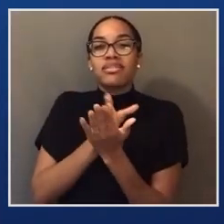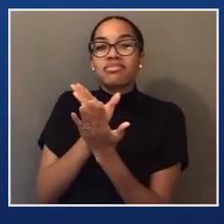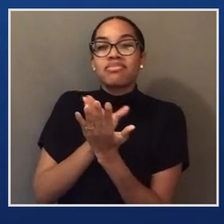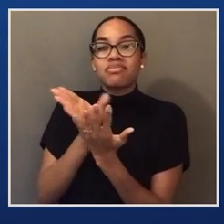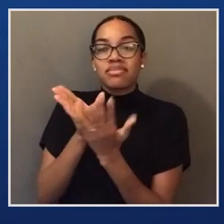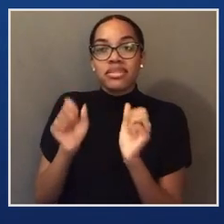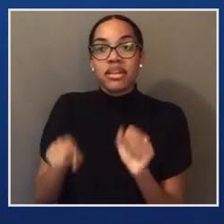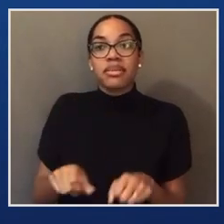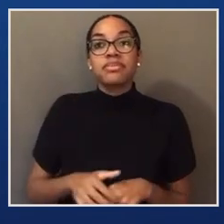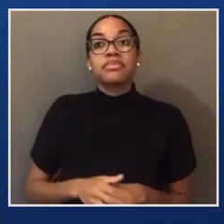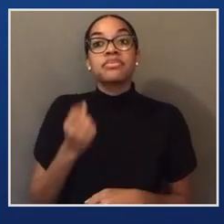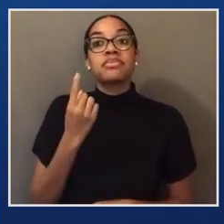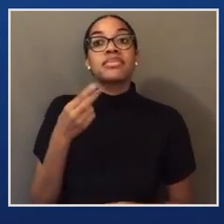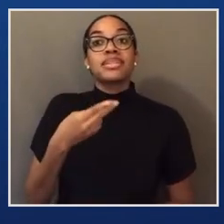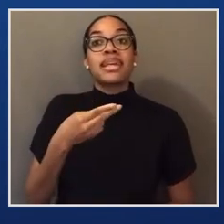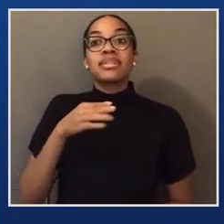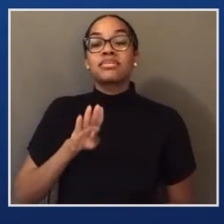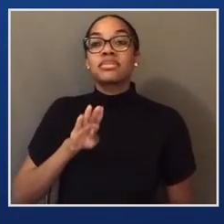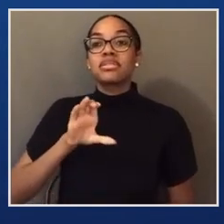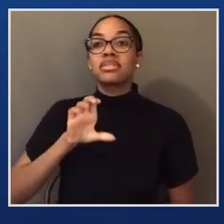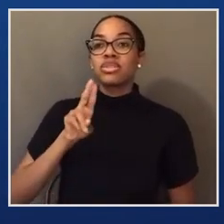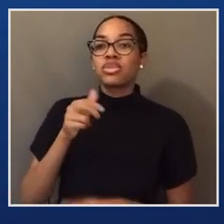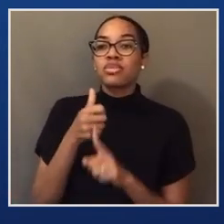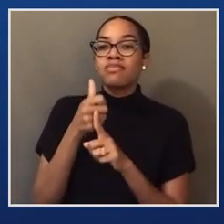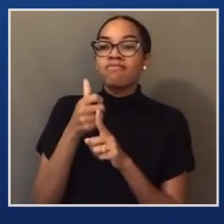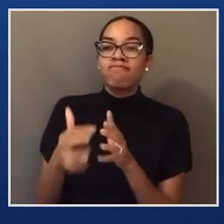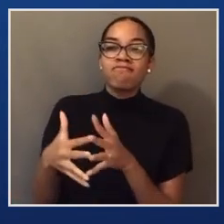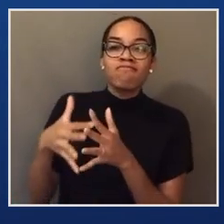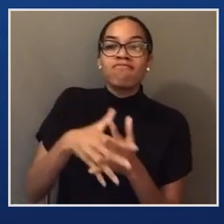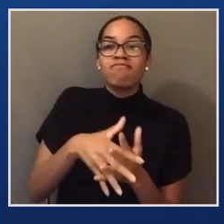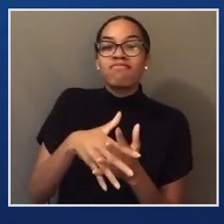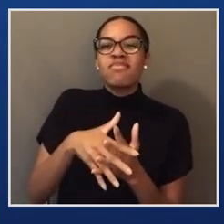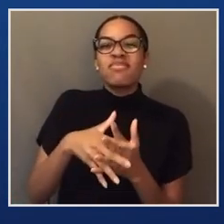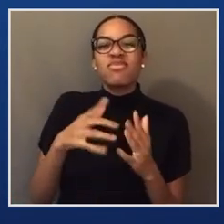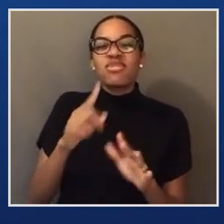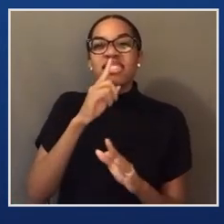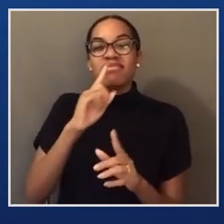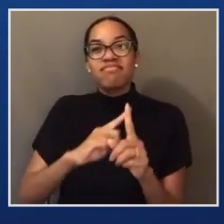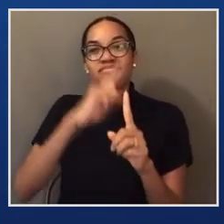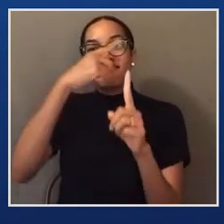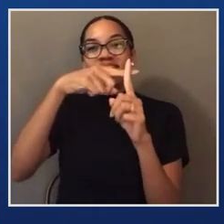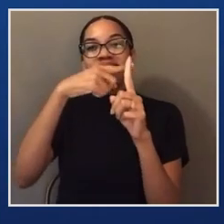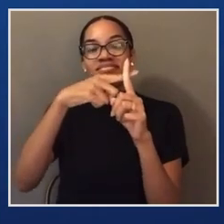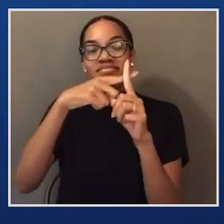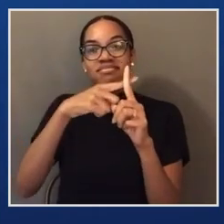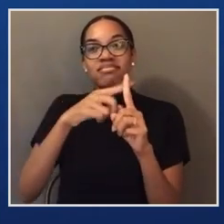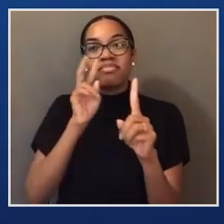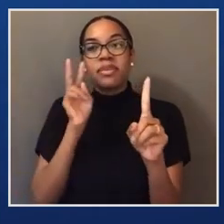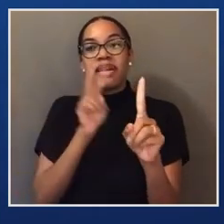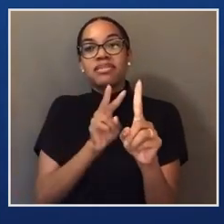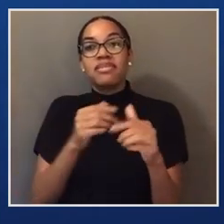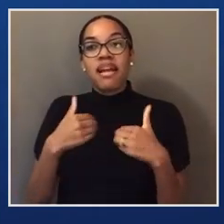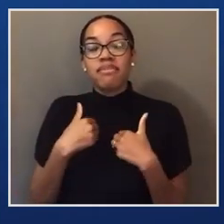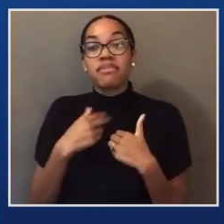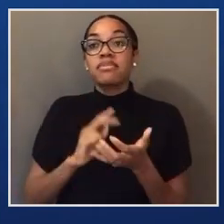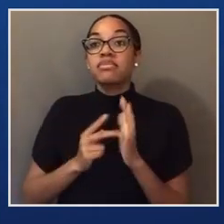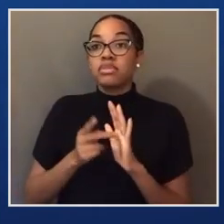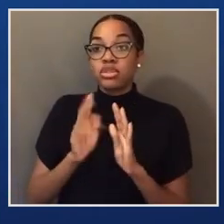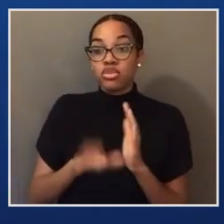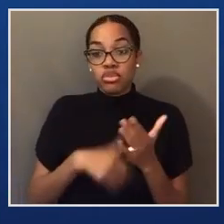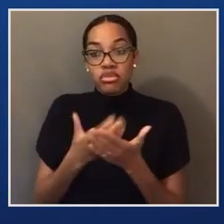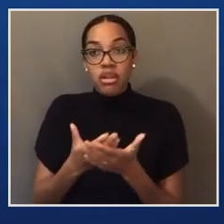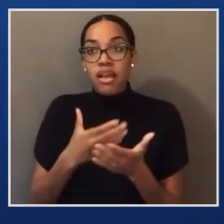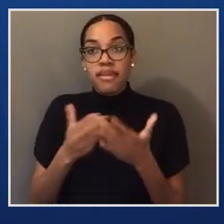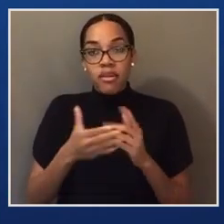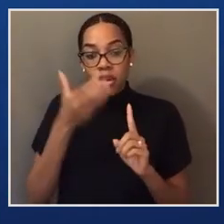are rooted in a uniquely American form of optimism. We can come as we were and leave as we